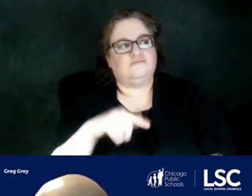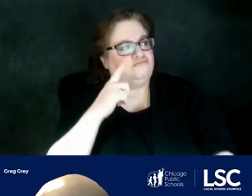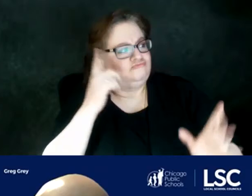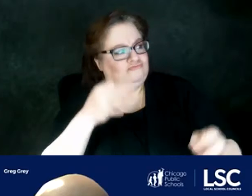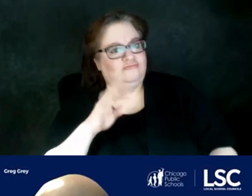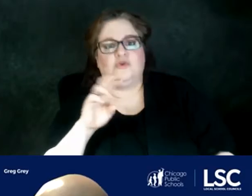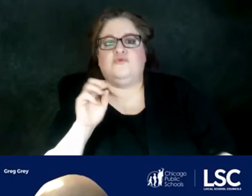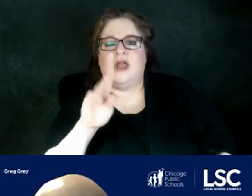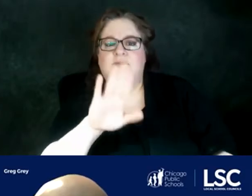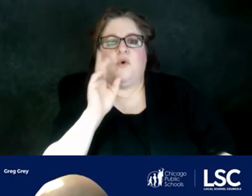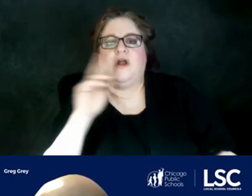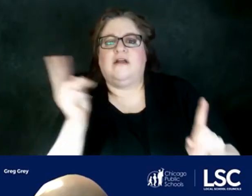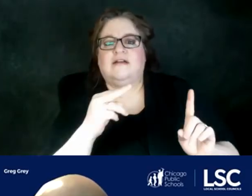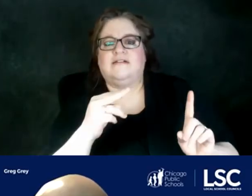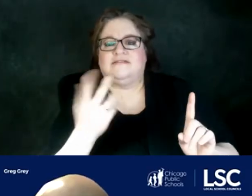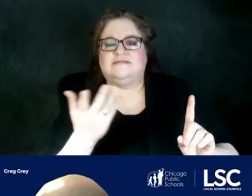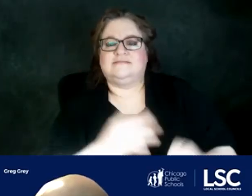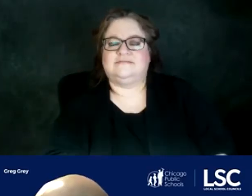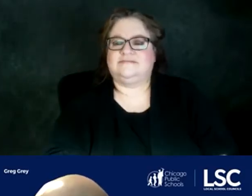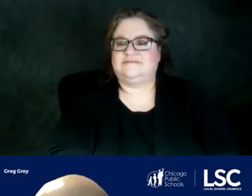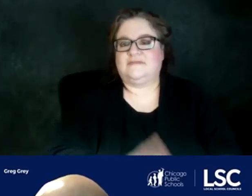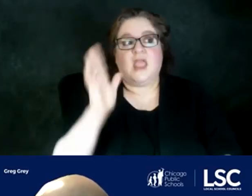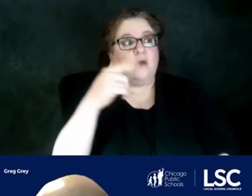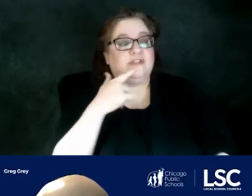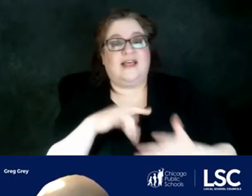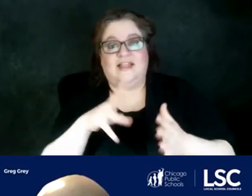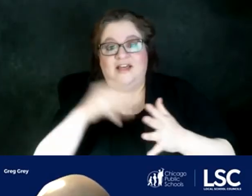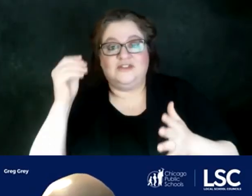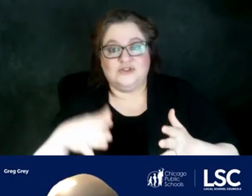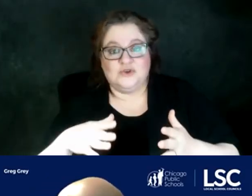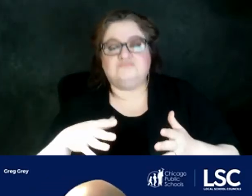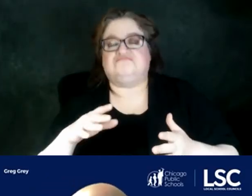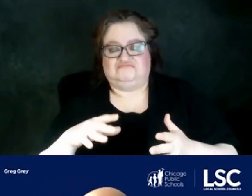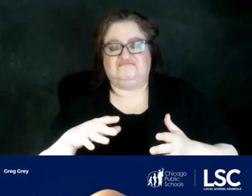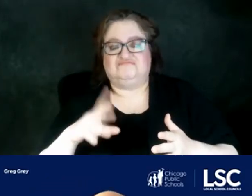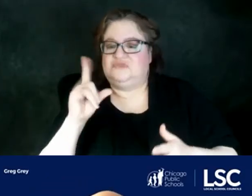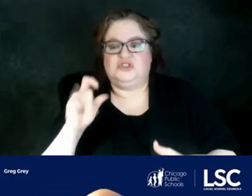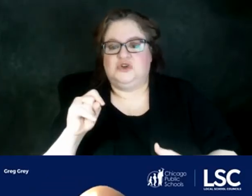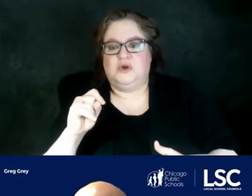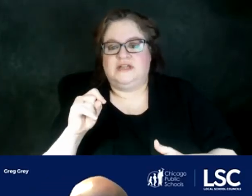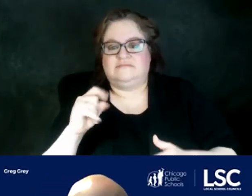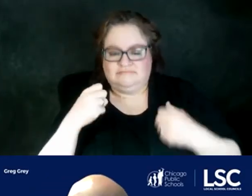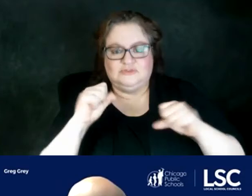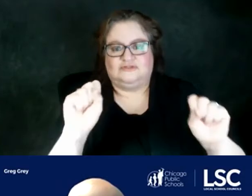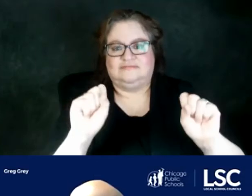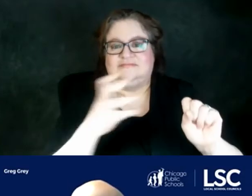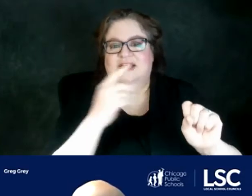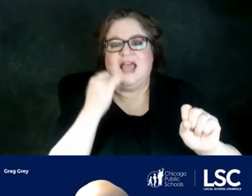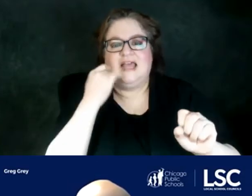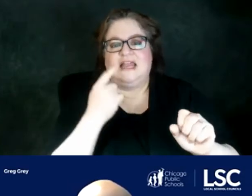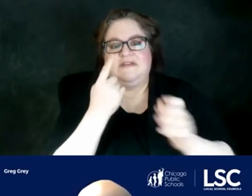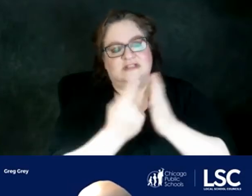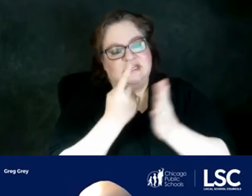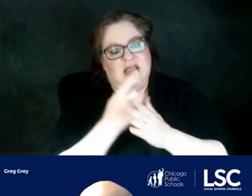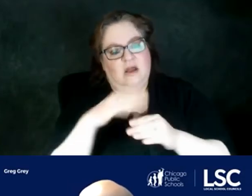Rem, your take on this? I would say to students that you should do it. You should shoot your shot. And I think that if you're spending an hour plus